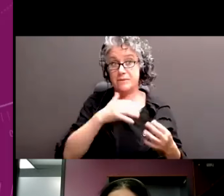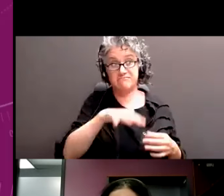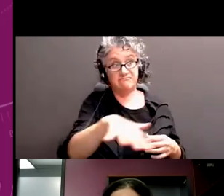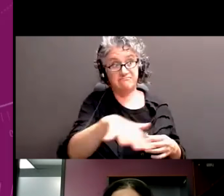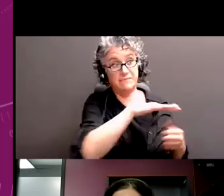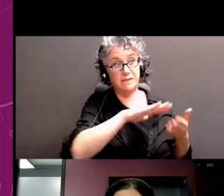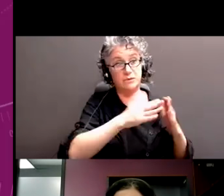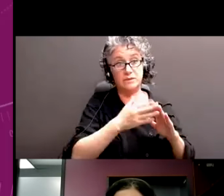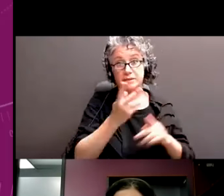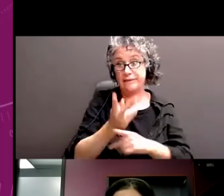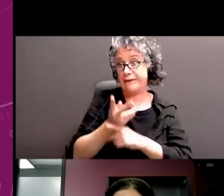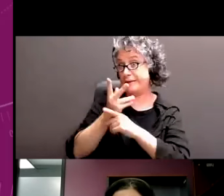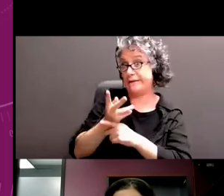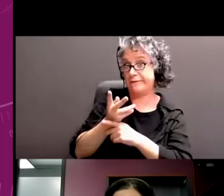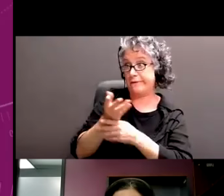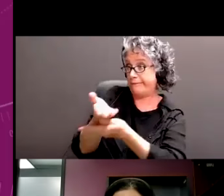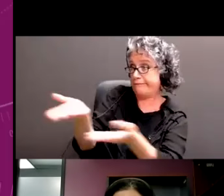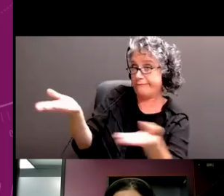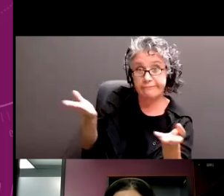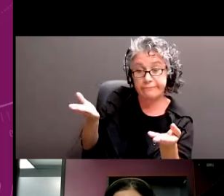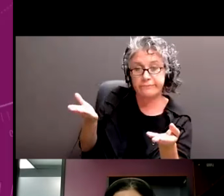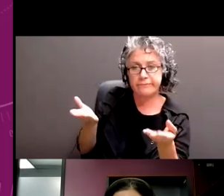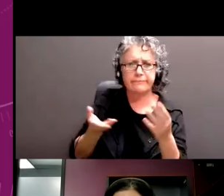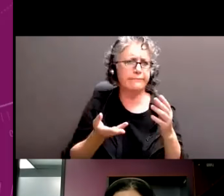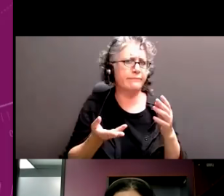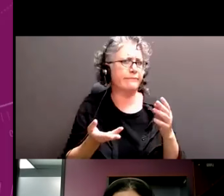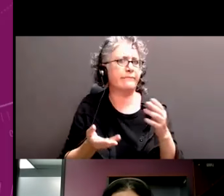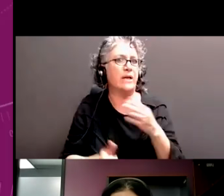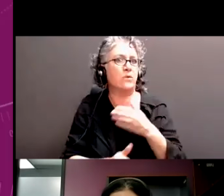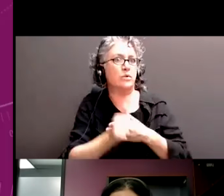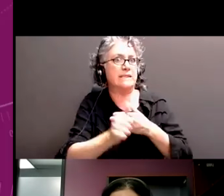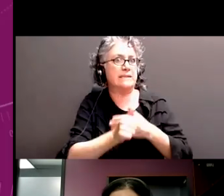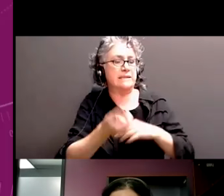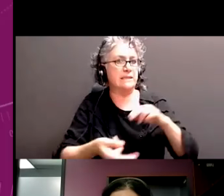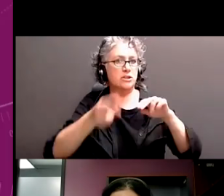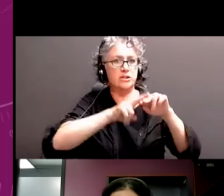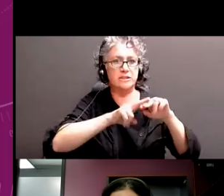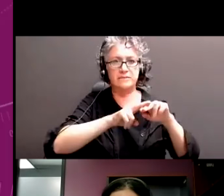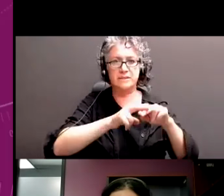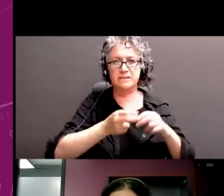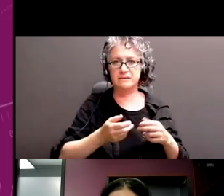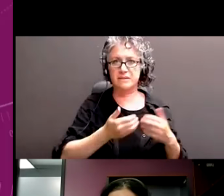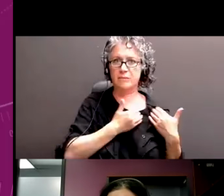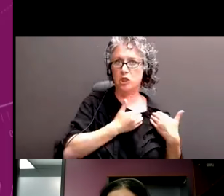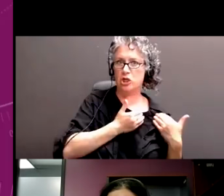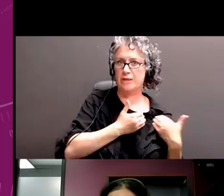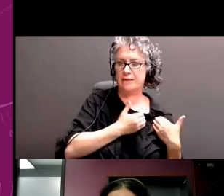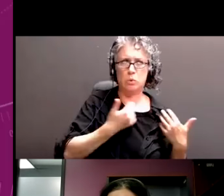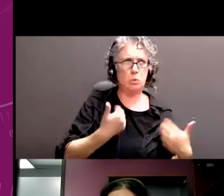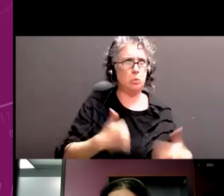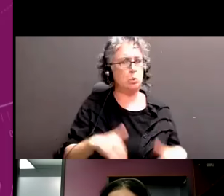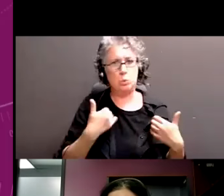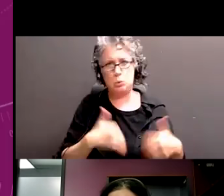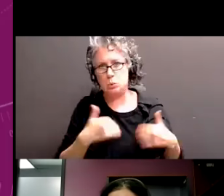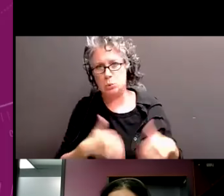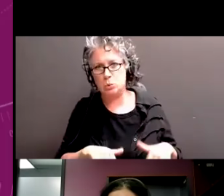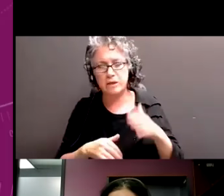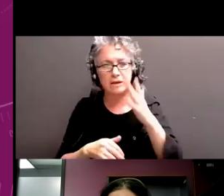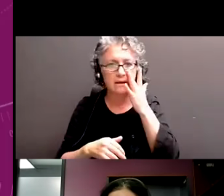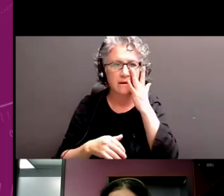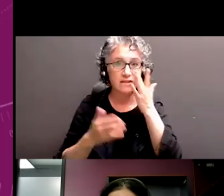somebody, it, you know, the increased risk factors include caregiver burden because of the, you